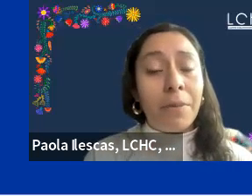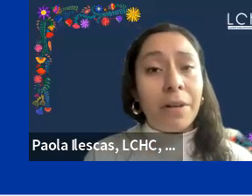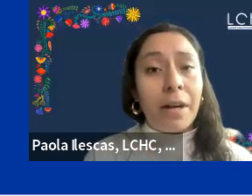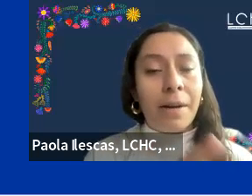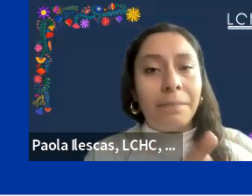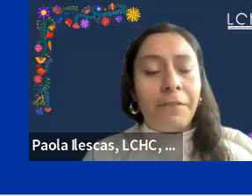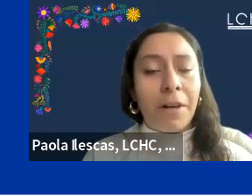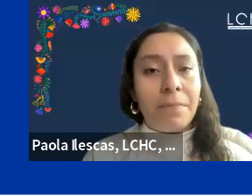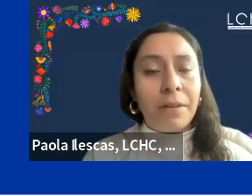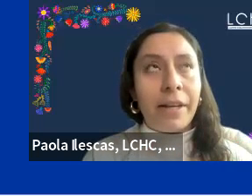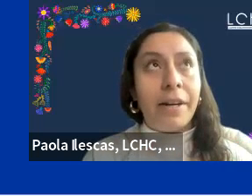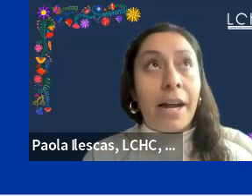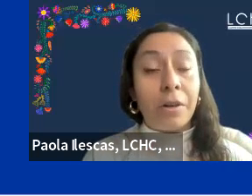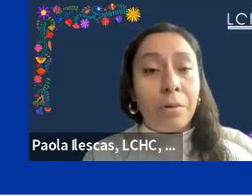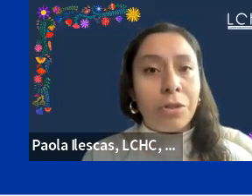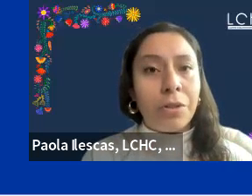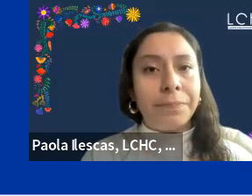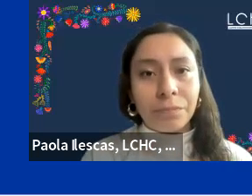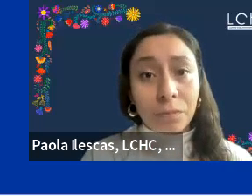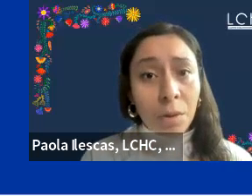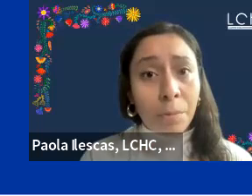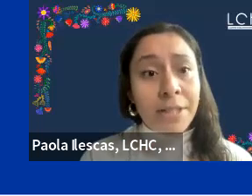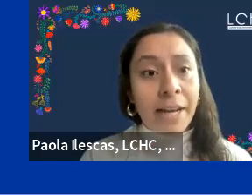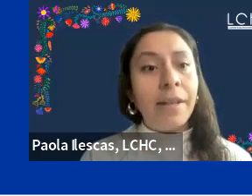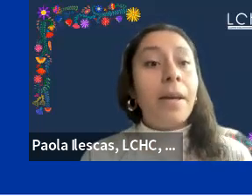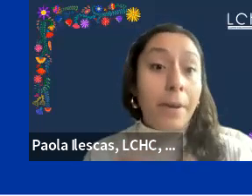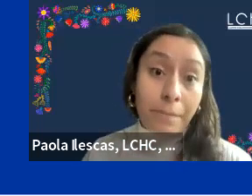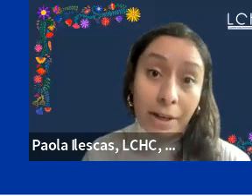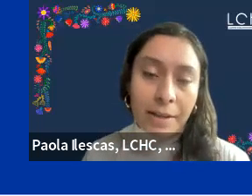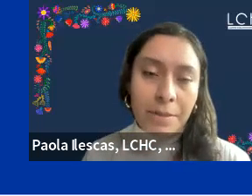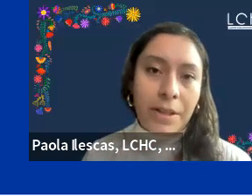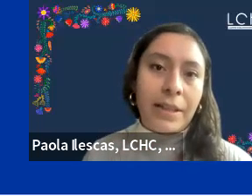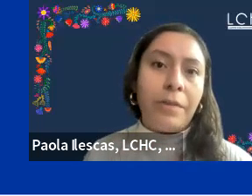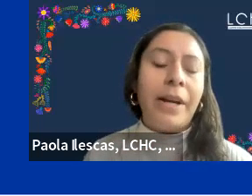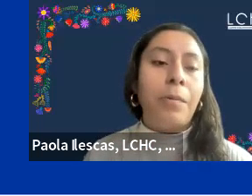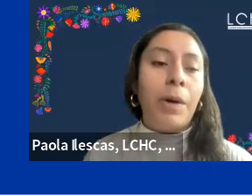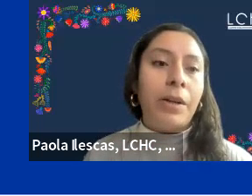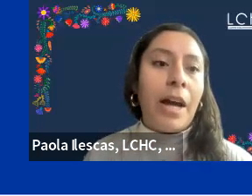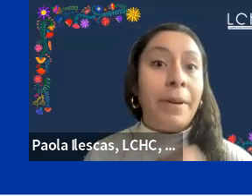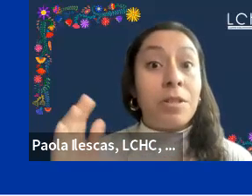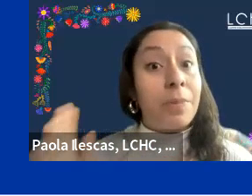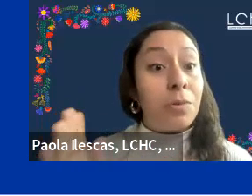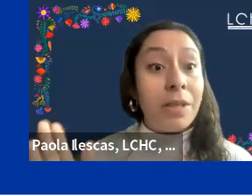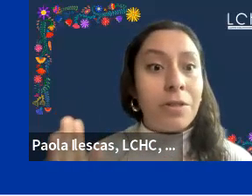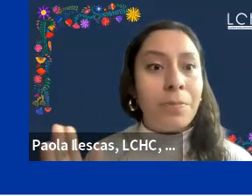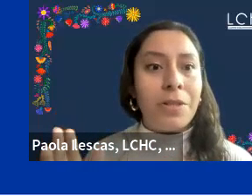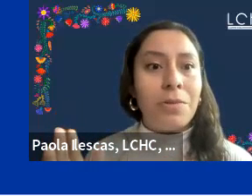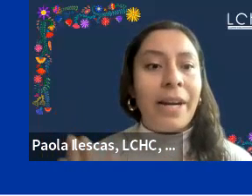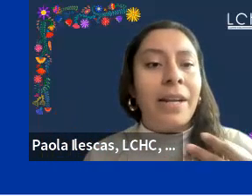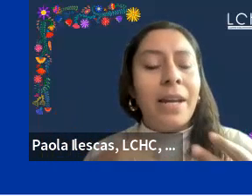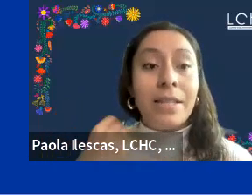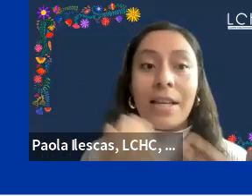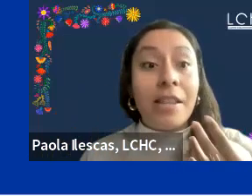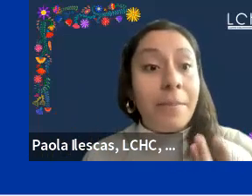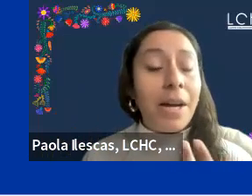their their agricultural work site and bringing them to the clinic, right? What could happen also between those points,